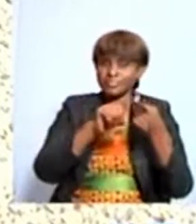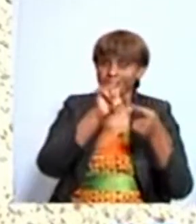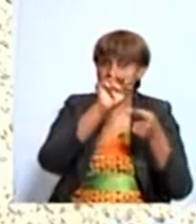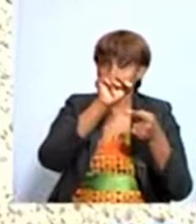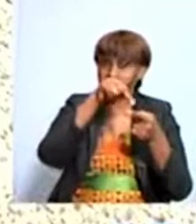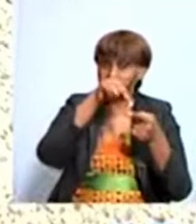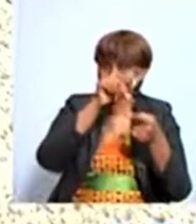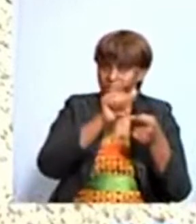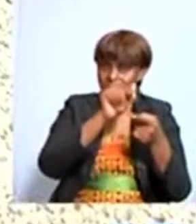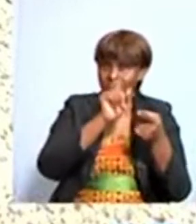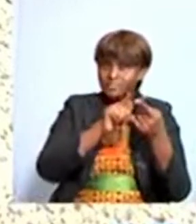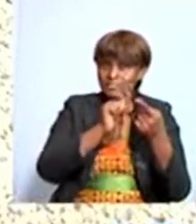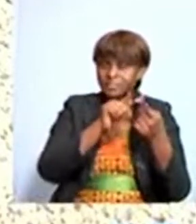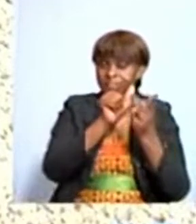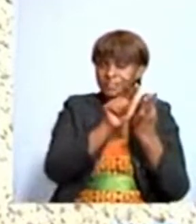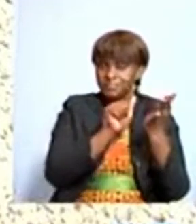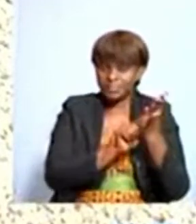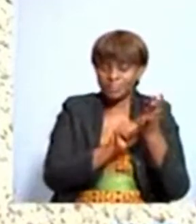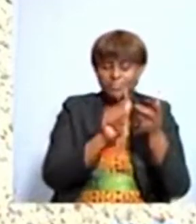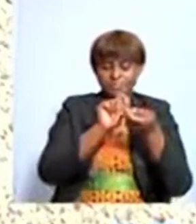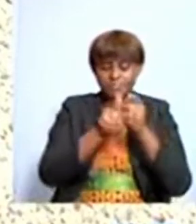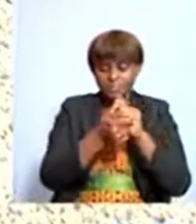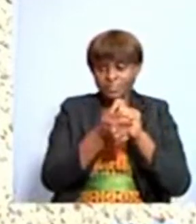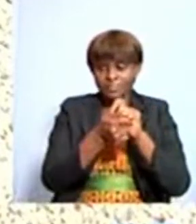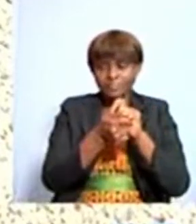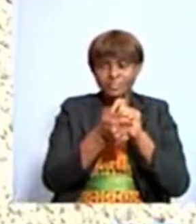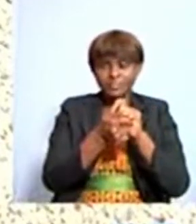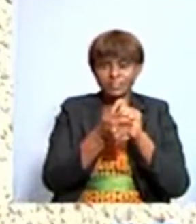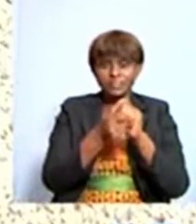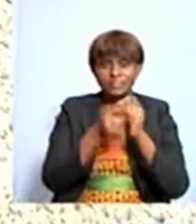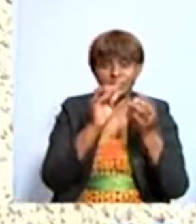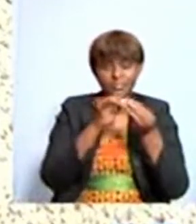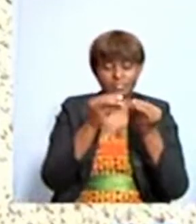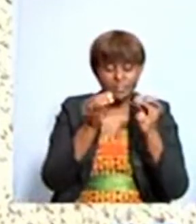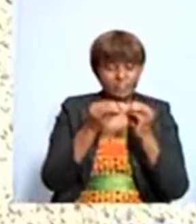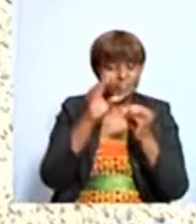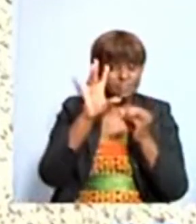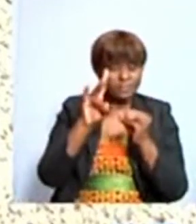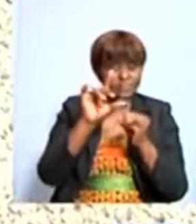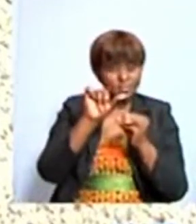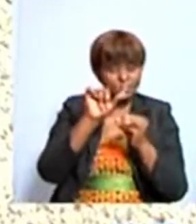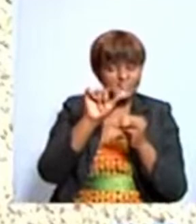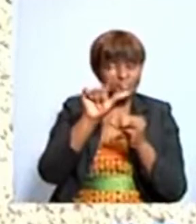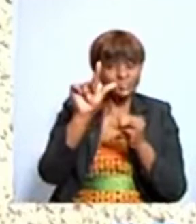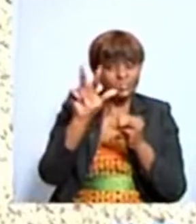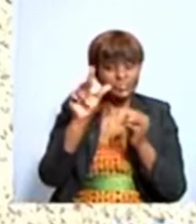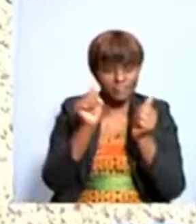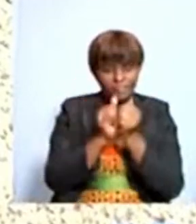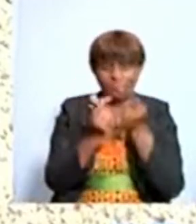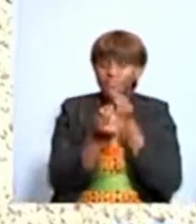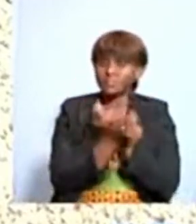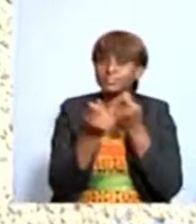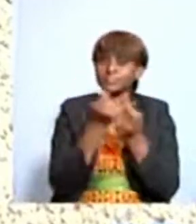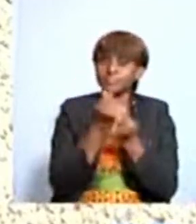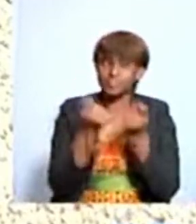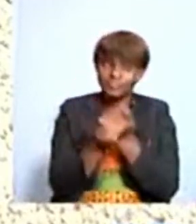Authority Bill, Amendment Bill number 7 of 2023 with amendments.